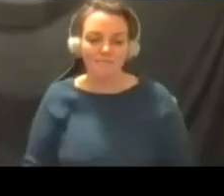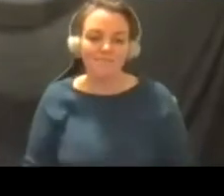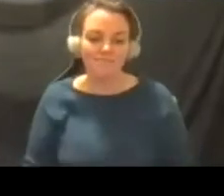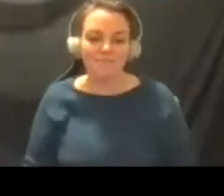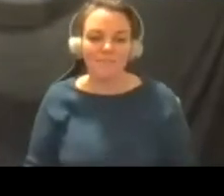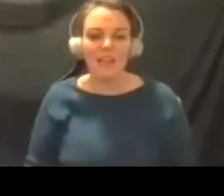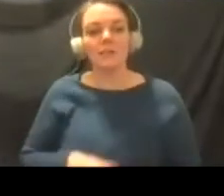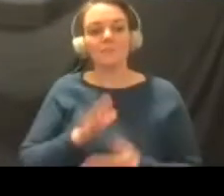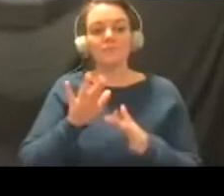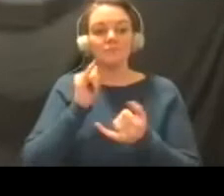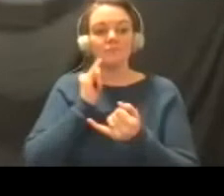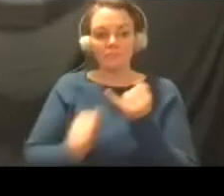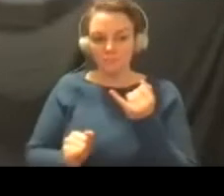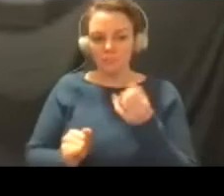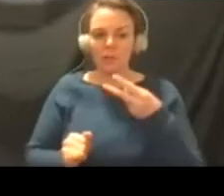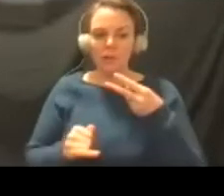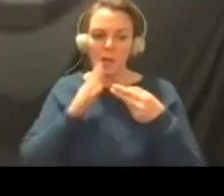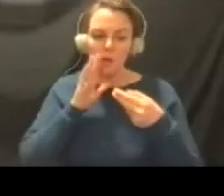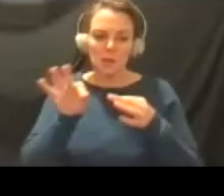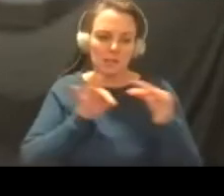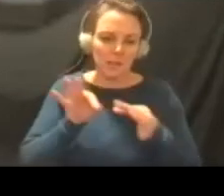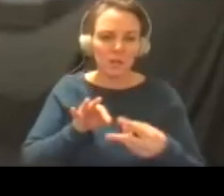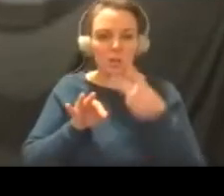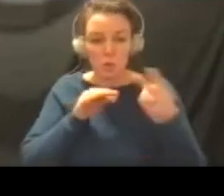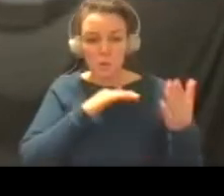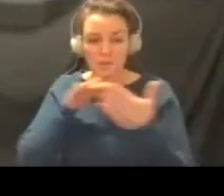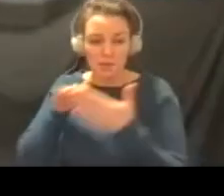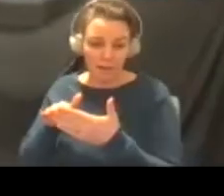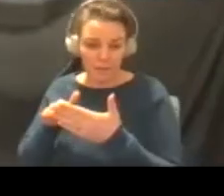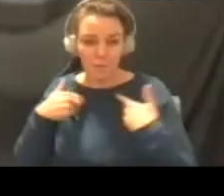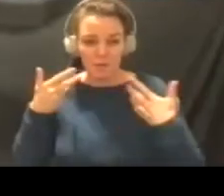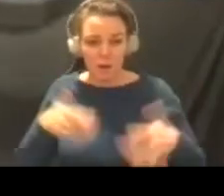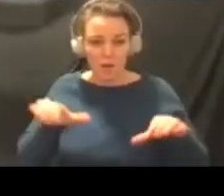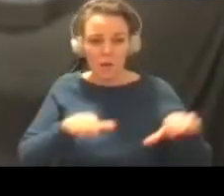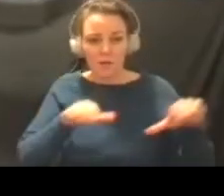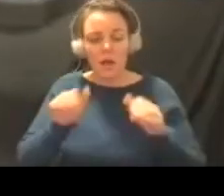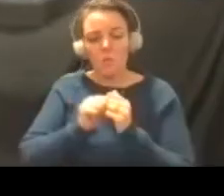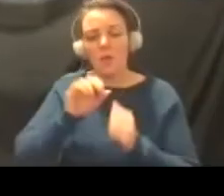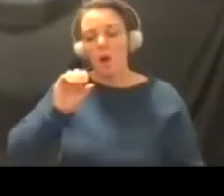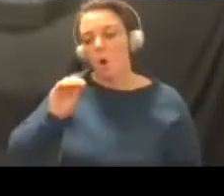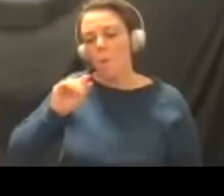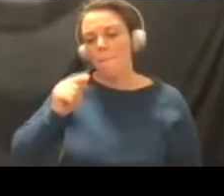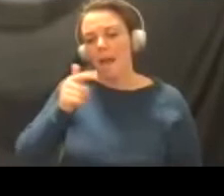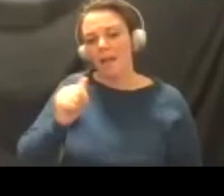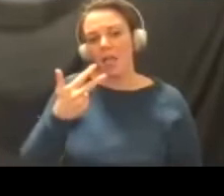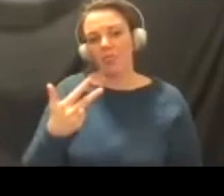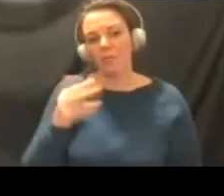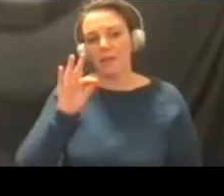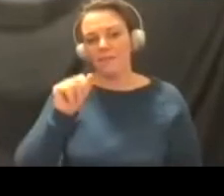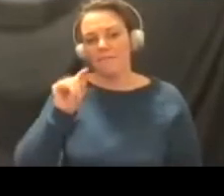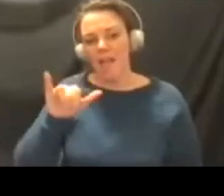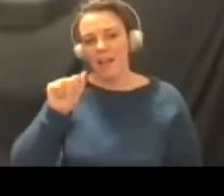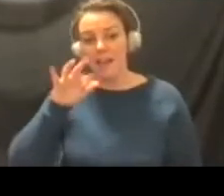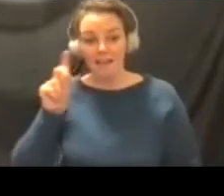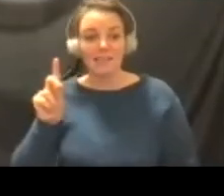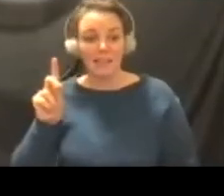just want to mention two studies that we have done looking at omega-3 fatty acids. And we know that